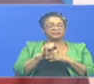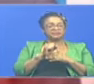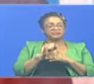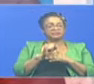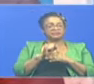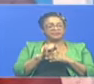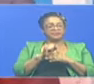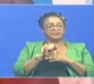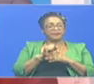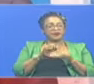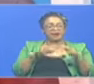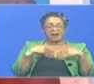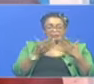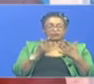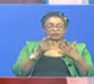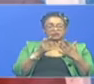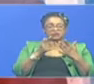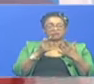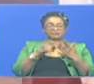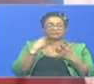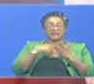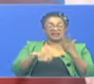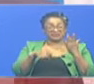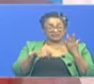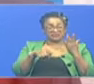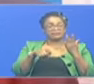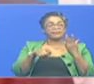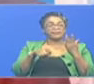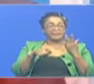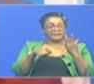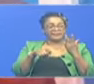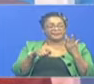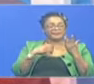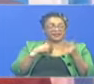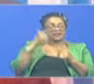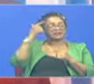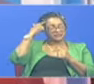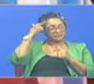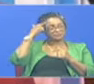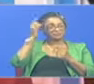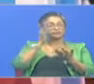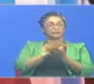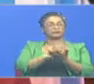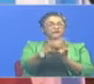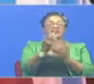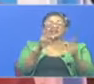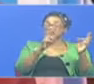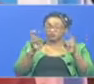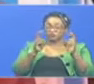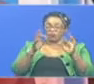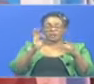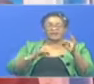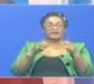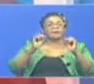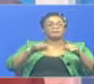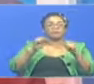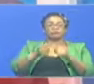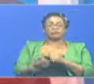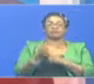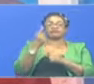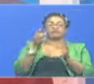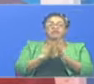On question of tax debate, I think it's an issue. If they can be able to raise it up with the ministry,